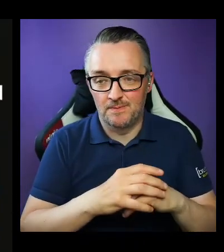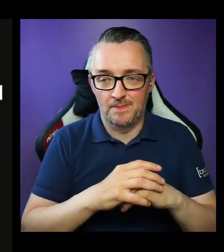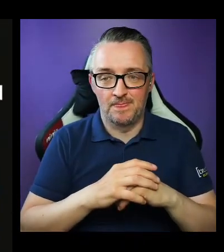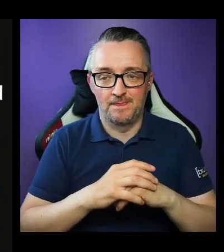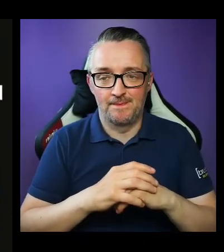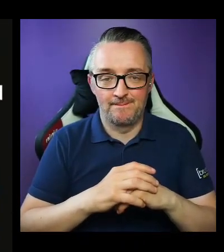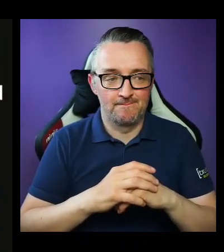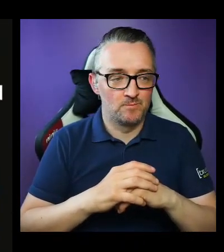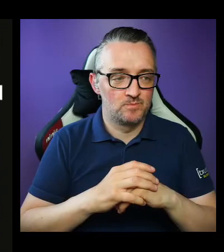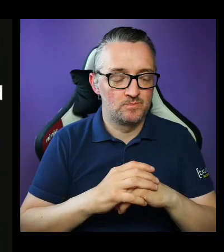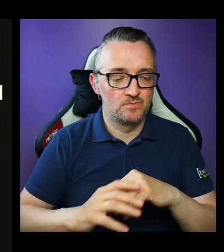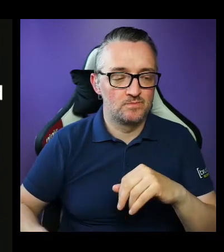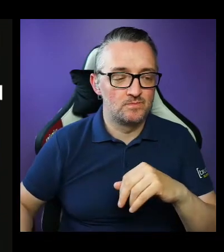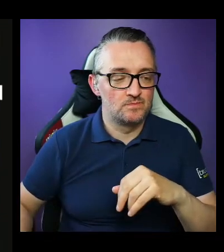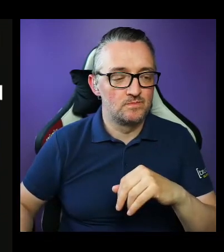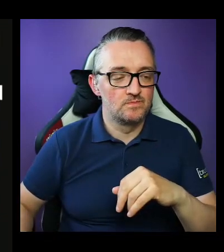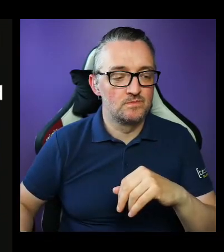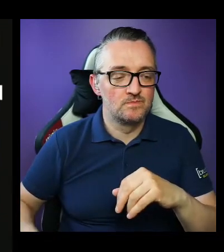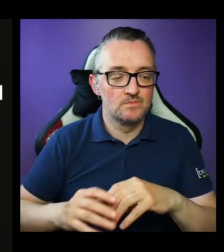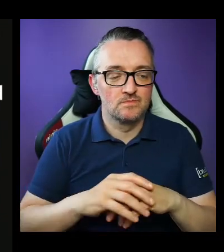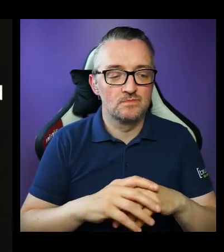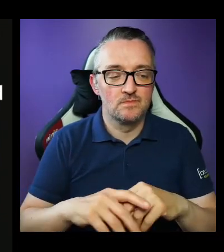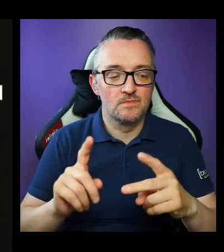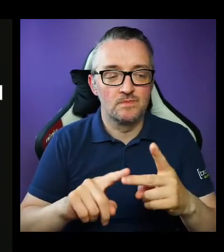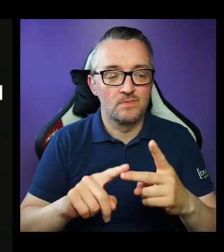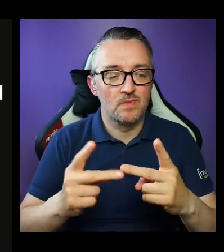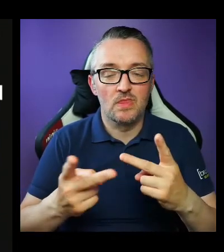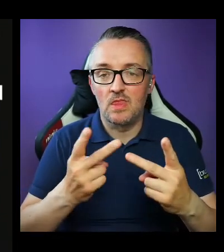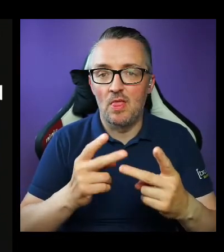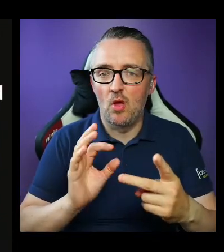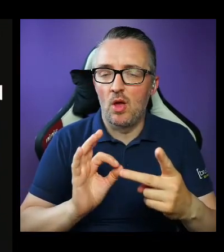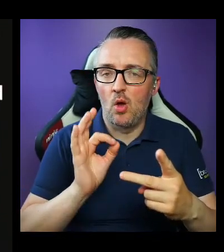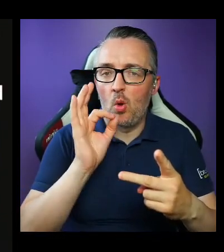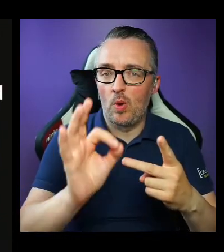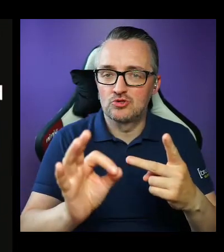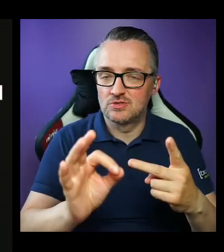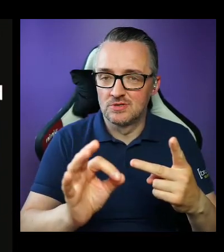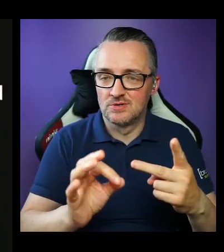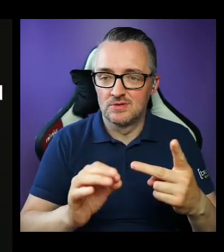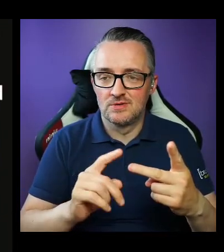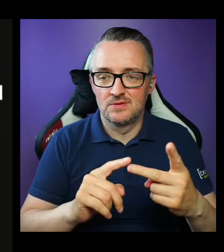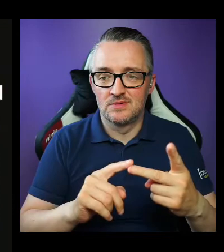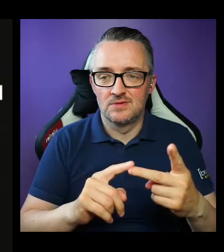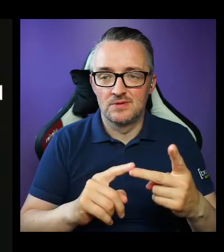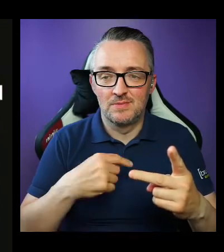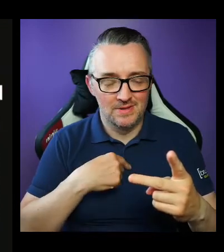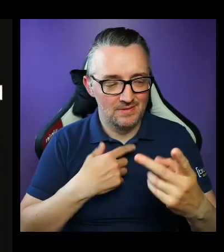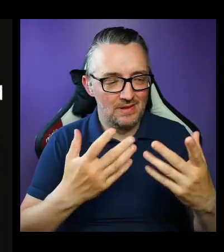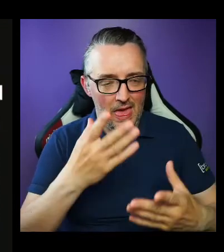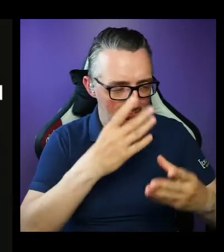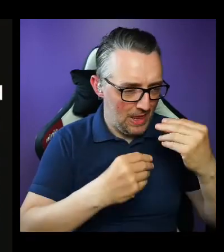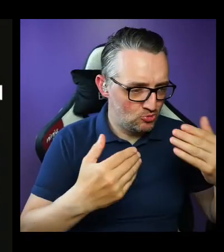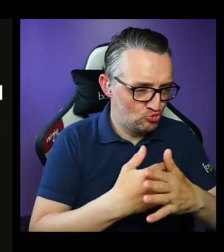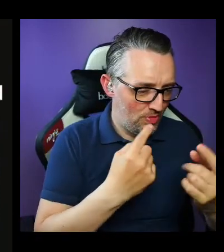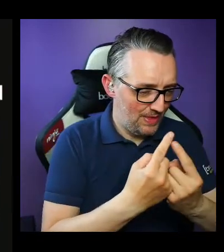live by. I had a question, which is always my go-to one whenever I learn about kind of new tech.